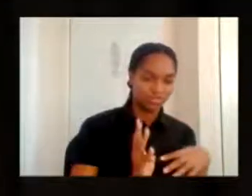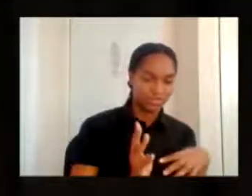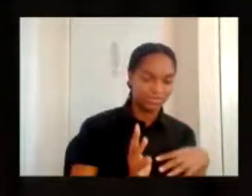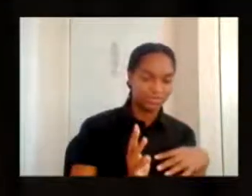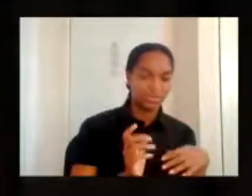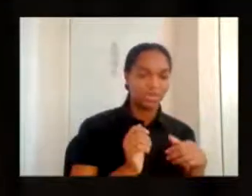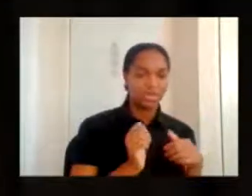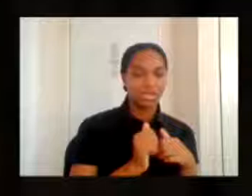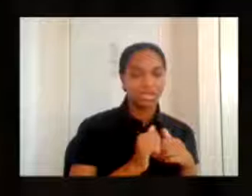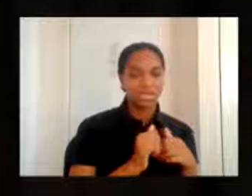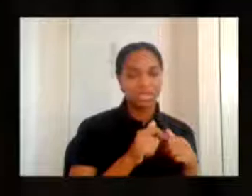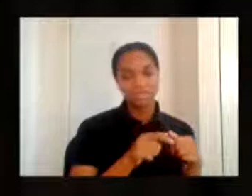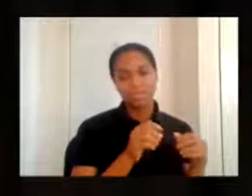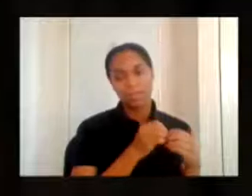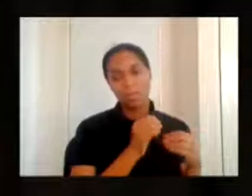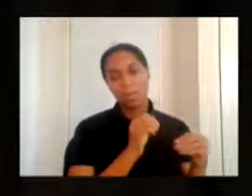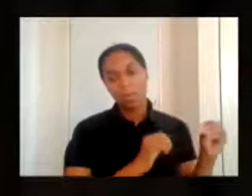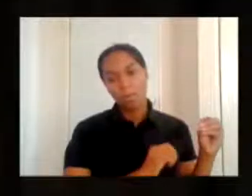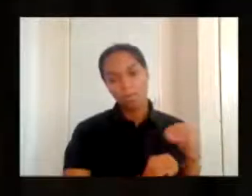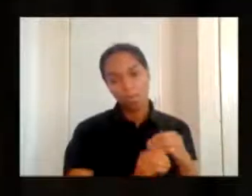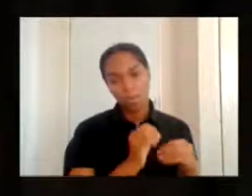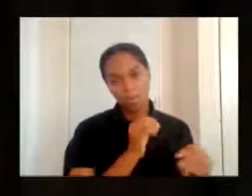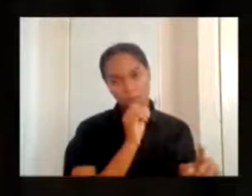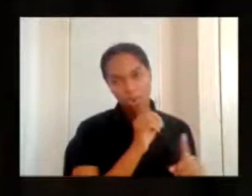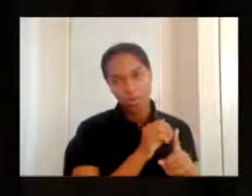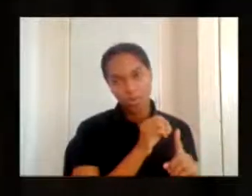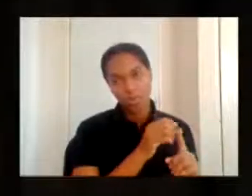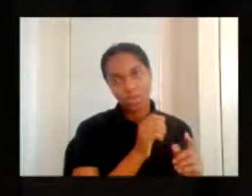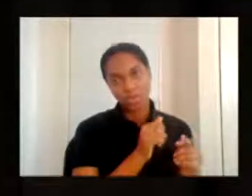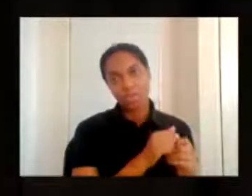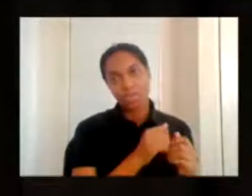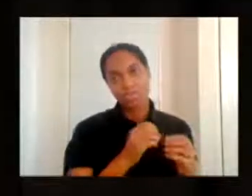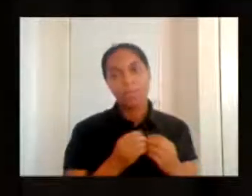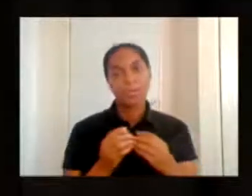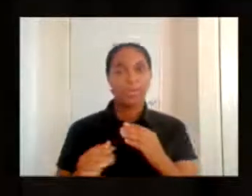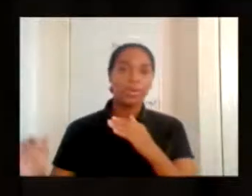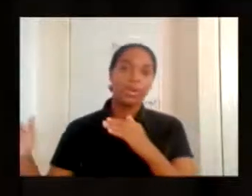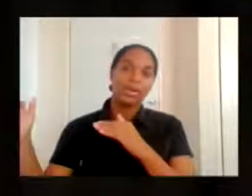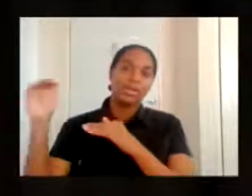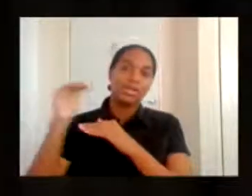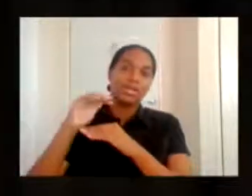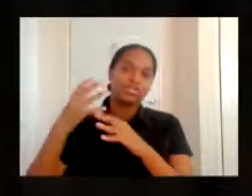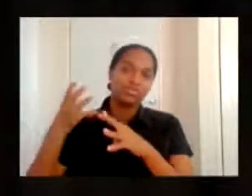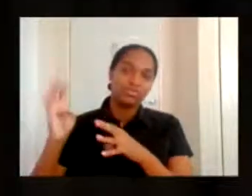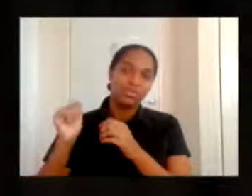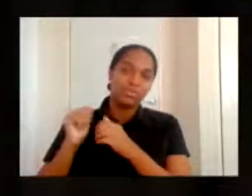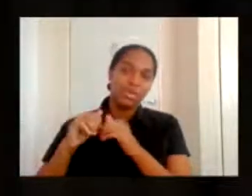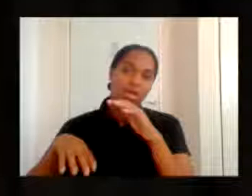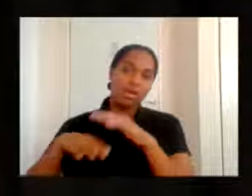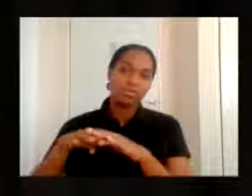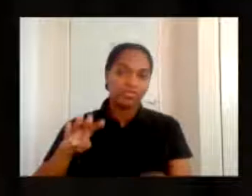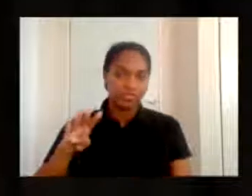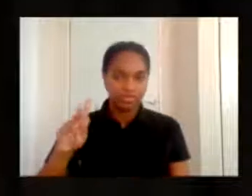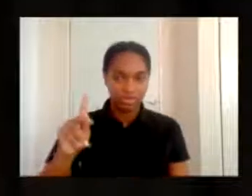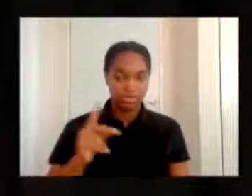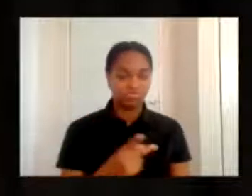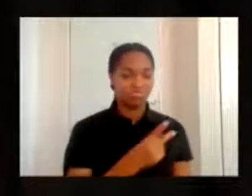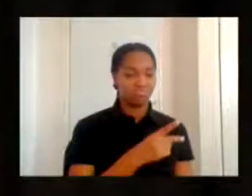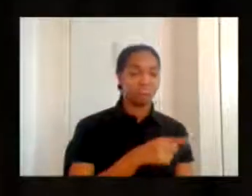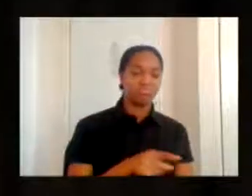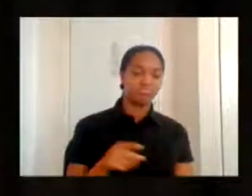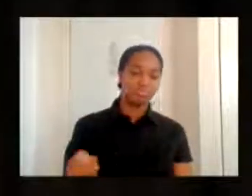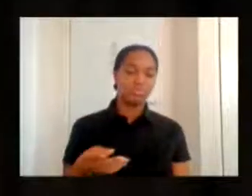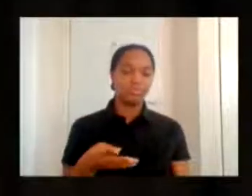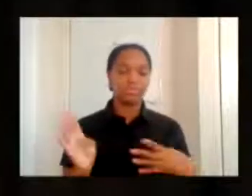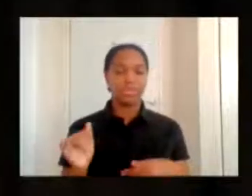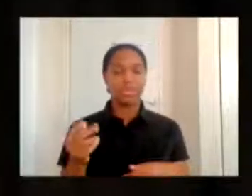mobile oriented with an enhancement stream that gets you up to 4K. And so these two streams can be used in parallel,